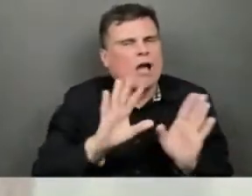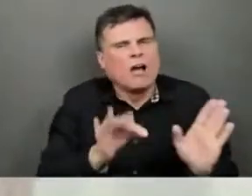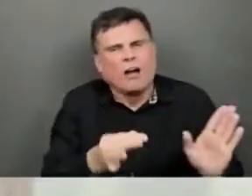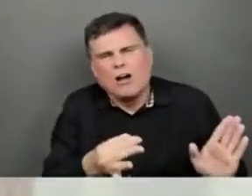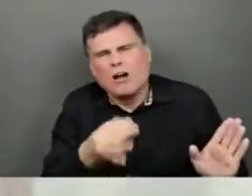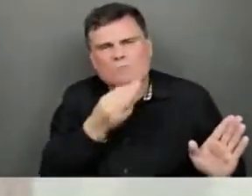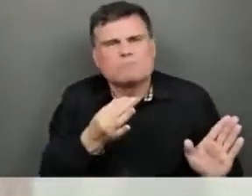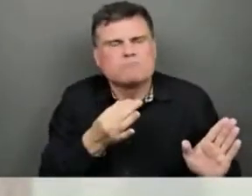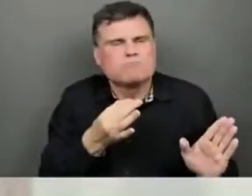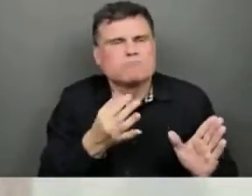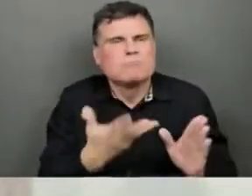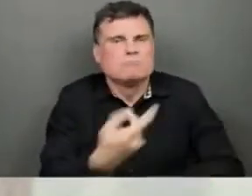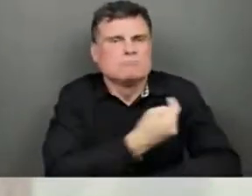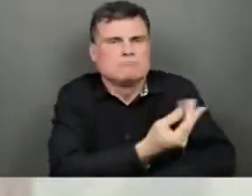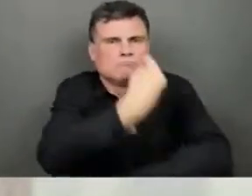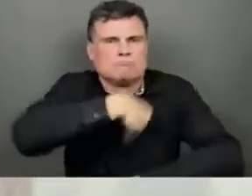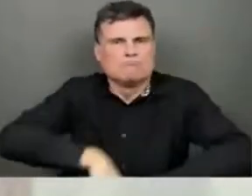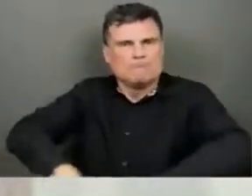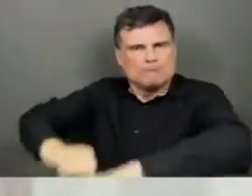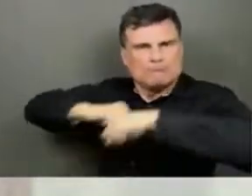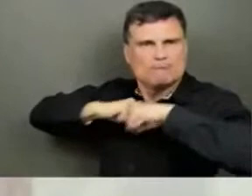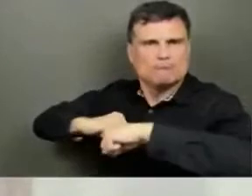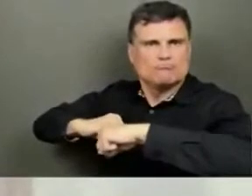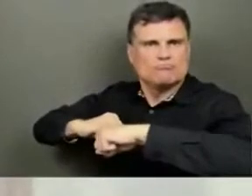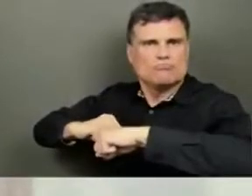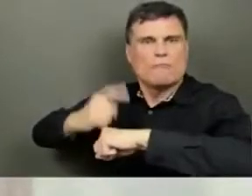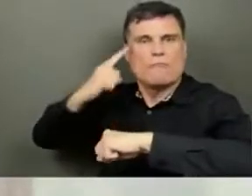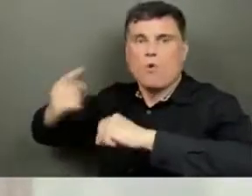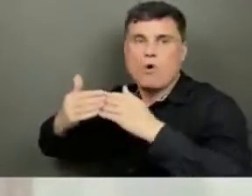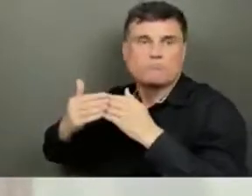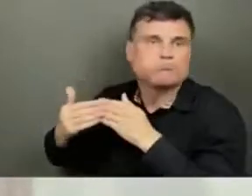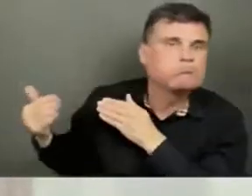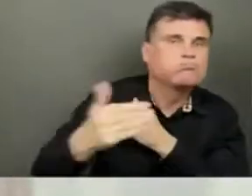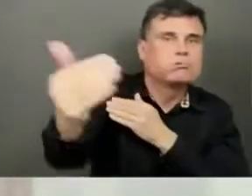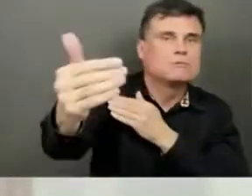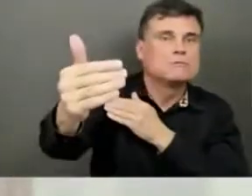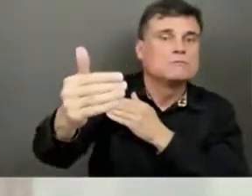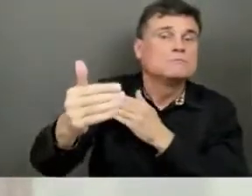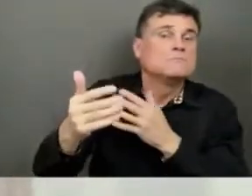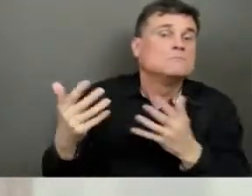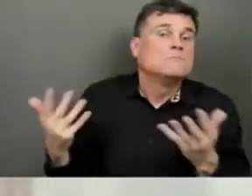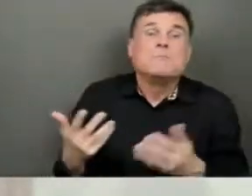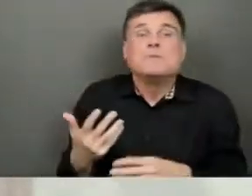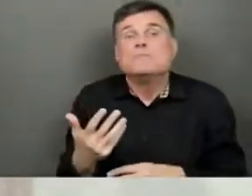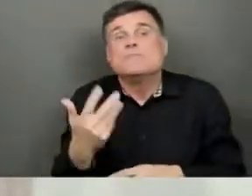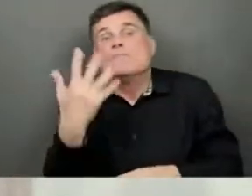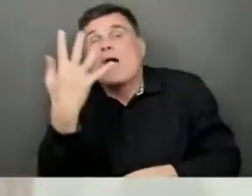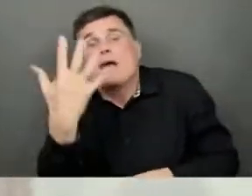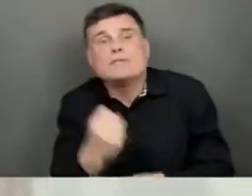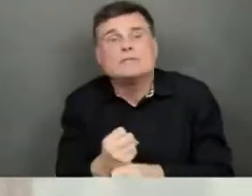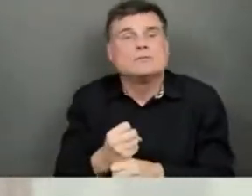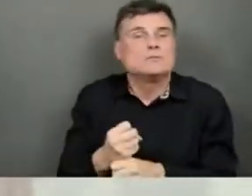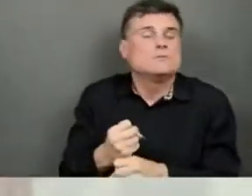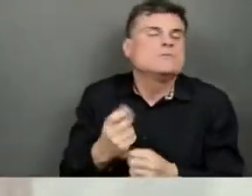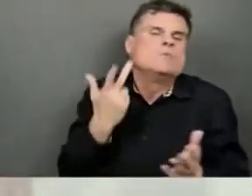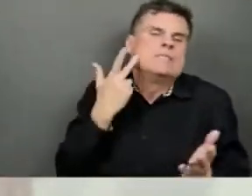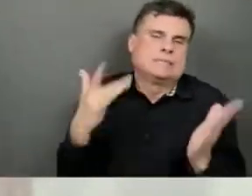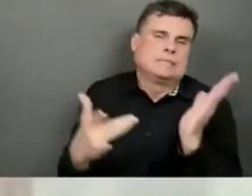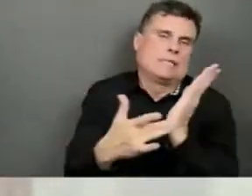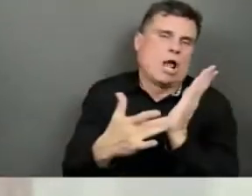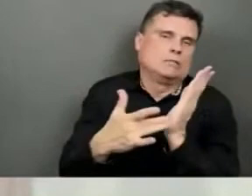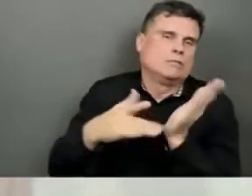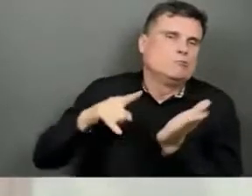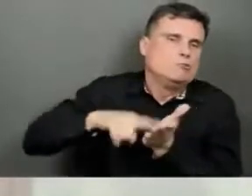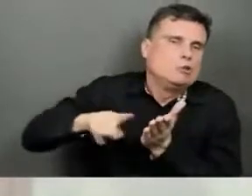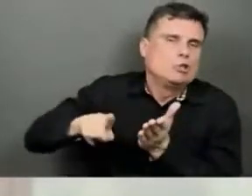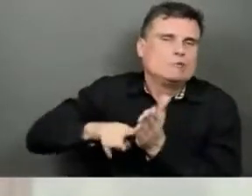have a dose that will last us for longer than 5 or 10 years even. So that part is speculation.